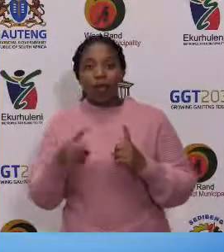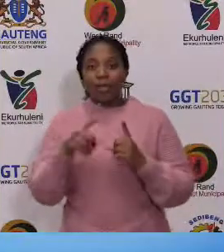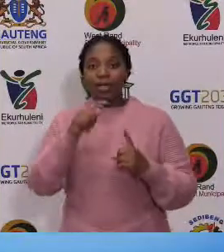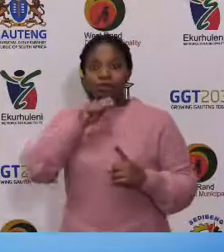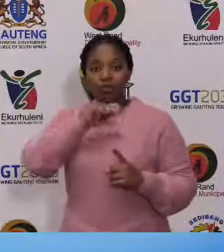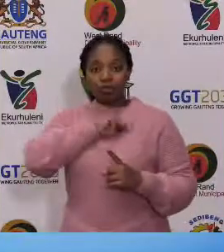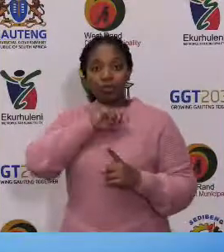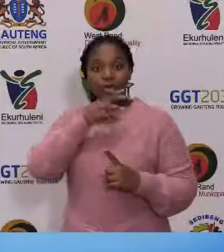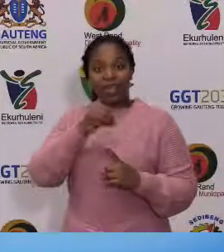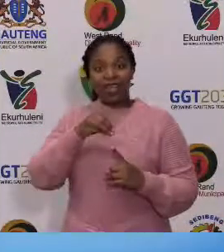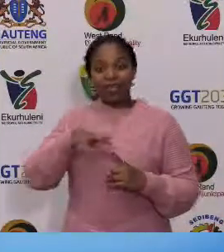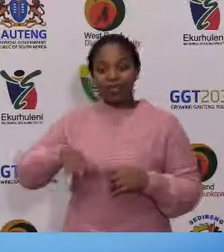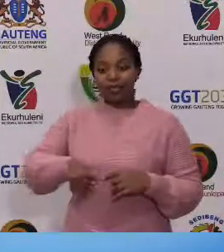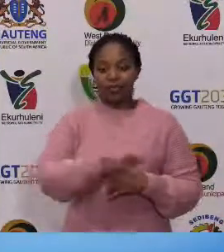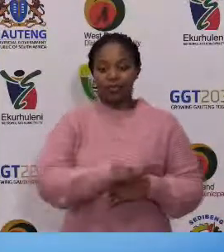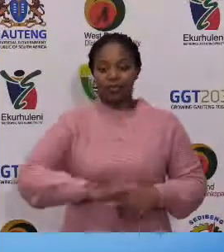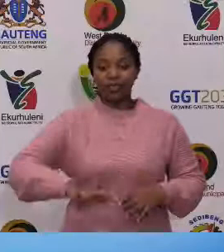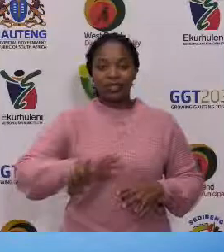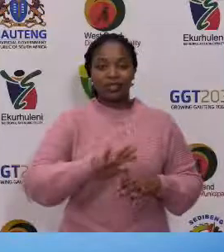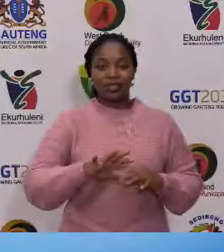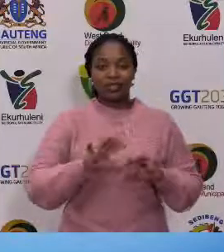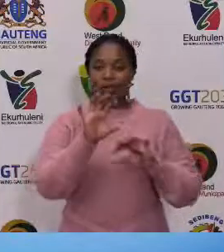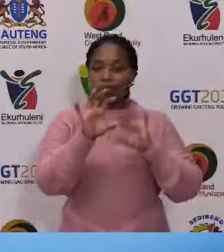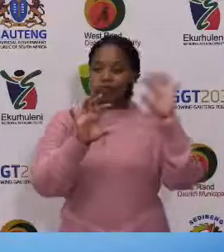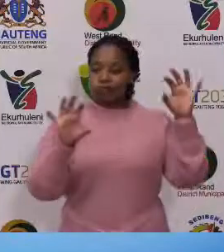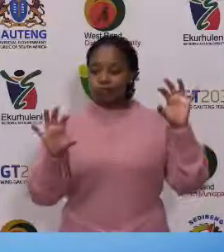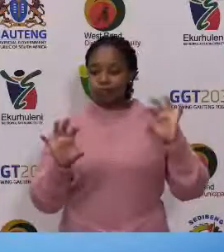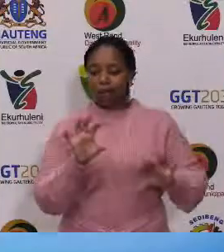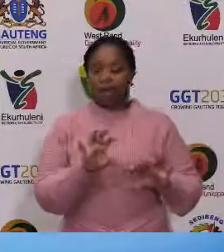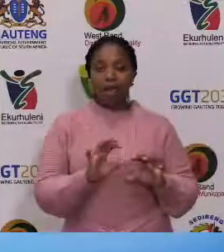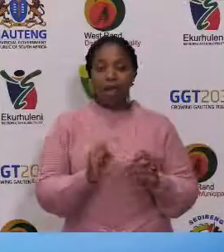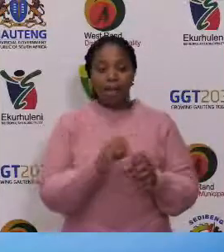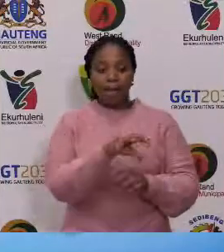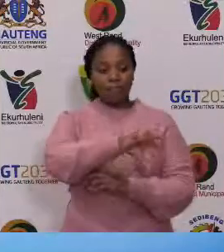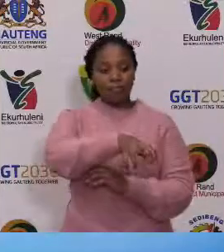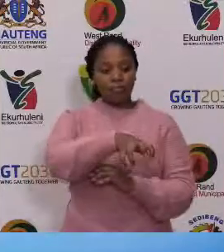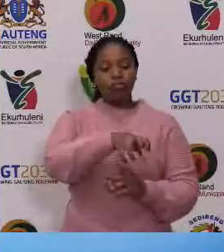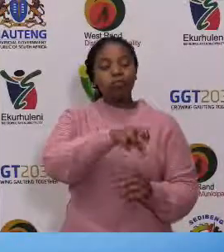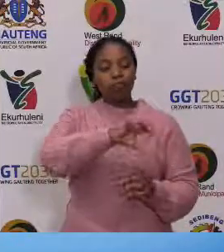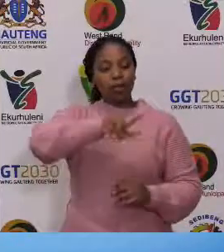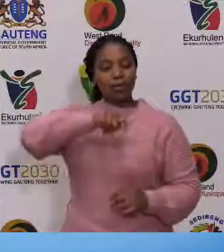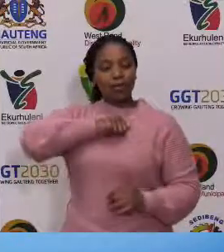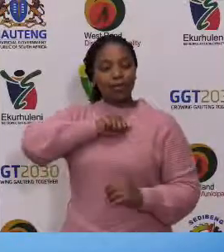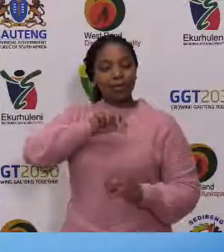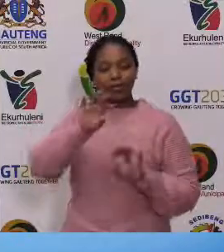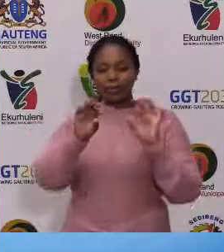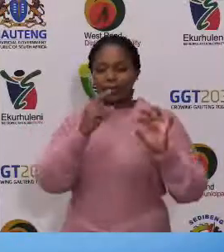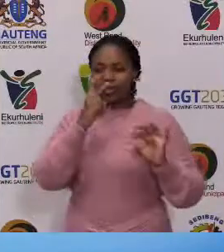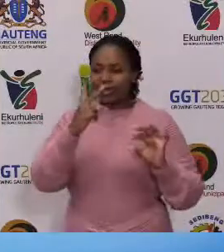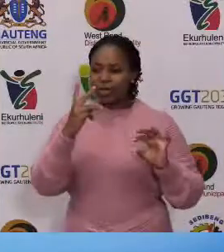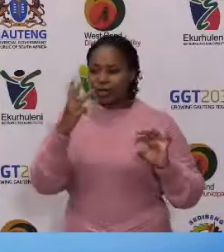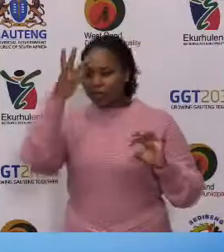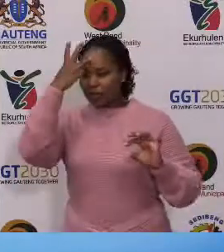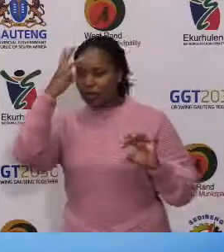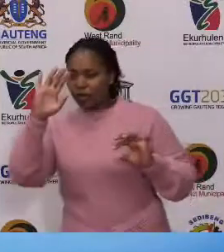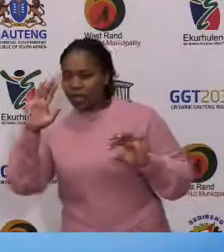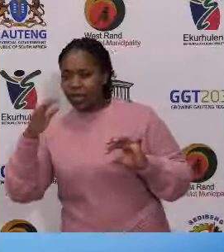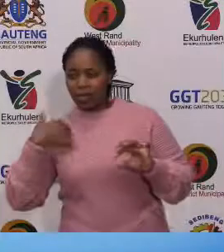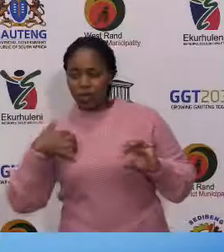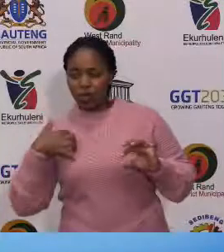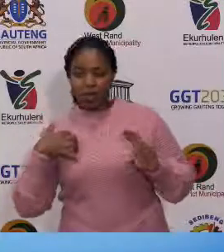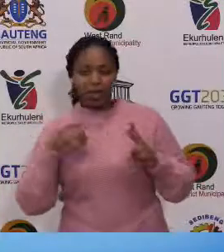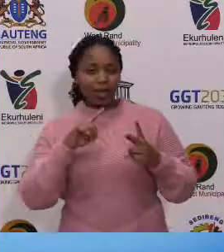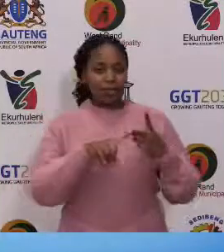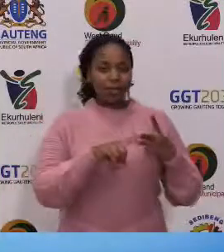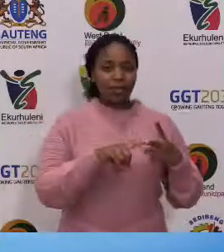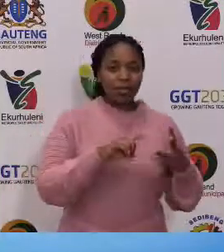our province, where you go down to the district level. We have data from the city of Johannesburg, Tshwane, Ekurhuleni, and Citibank. And you